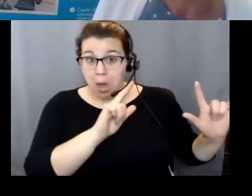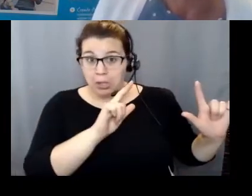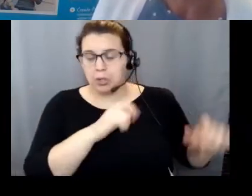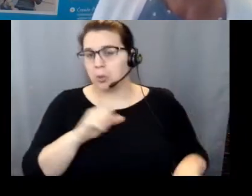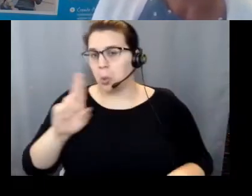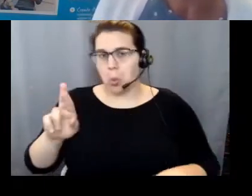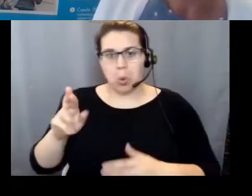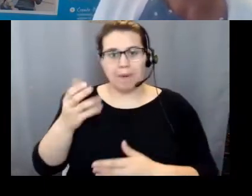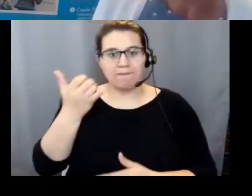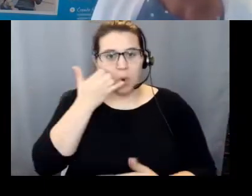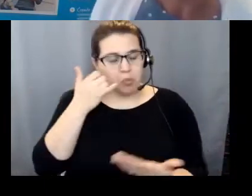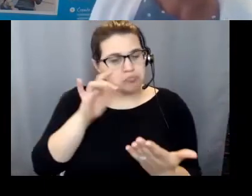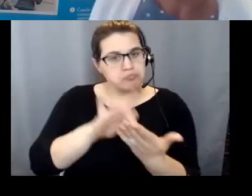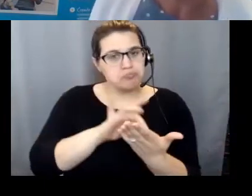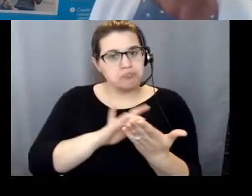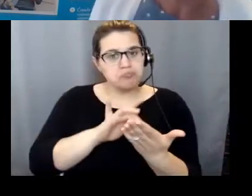look.